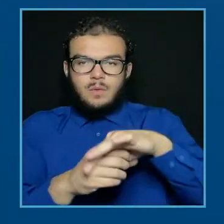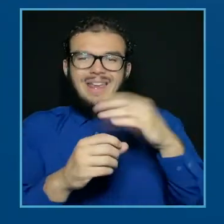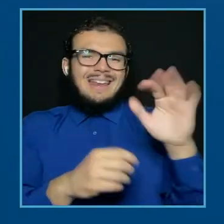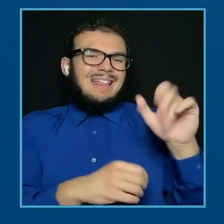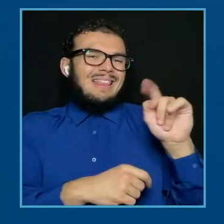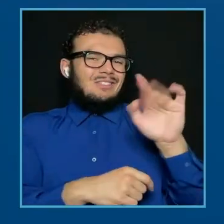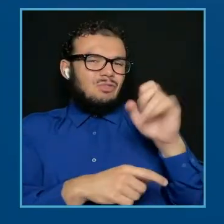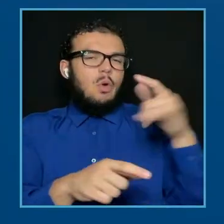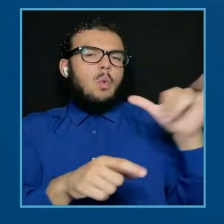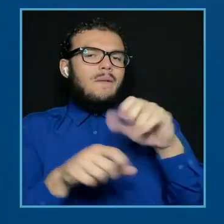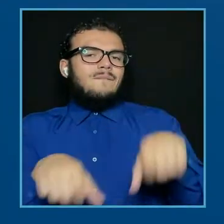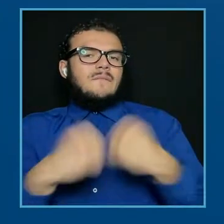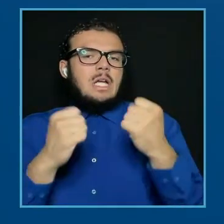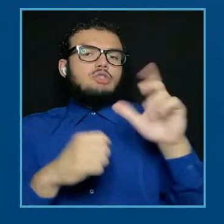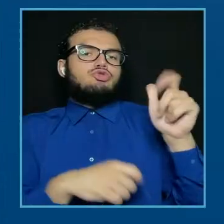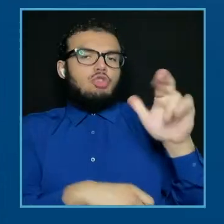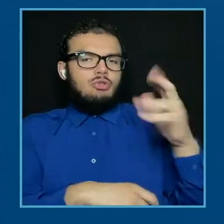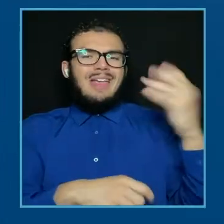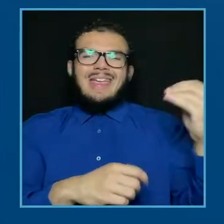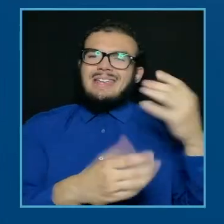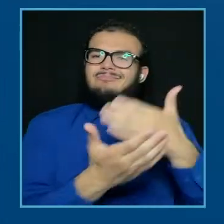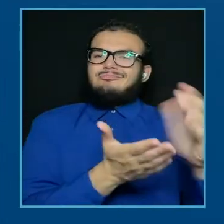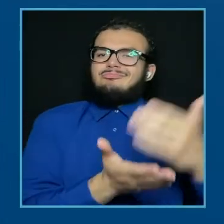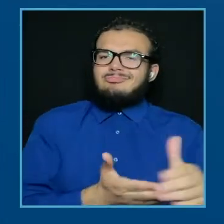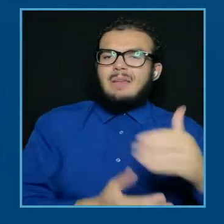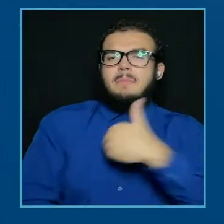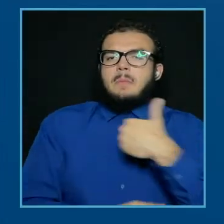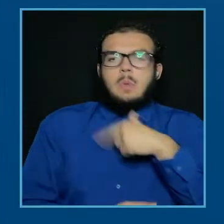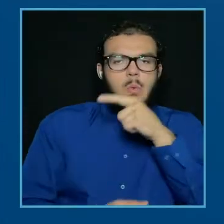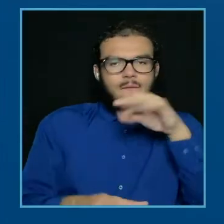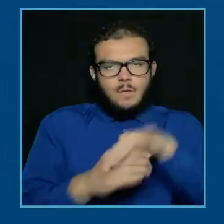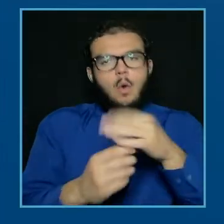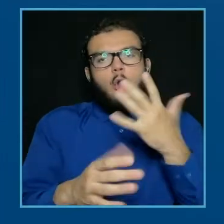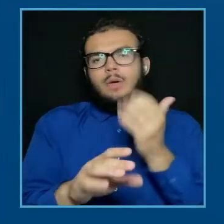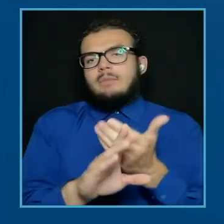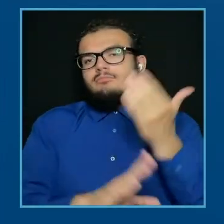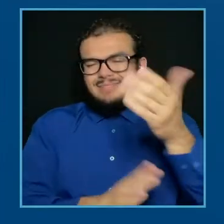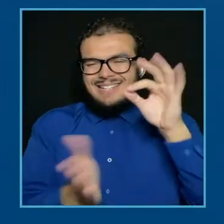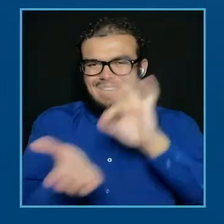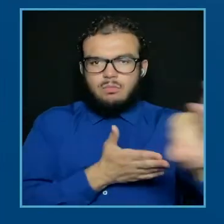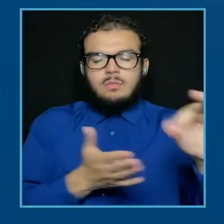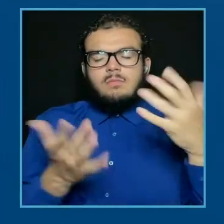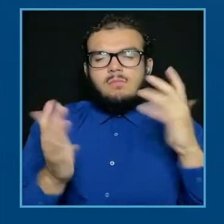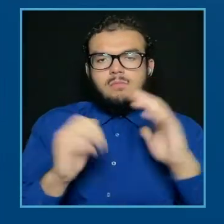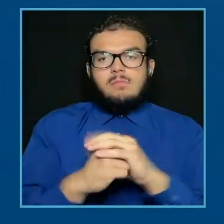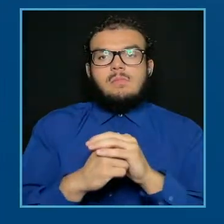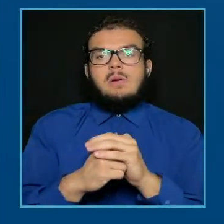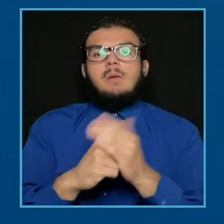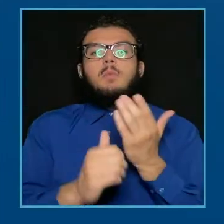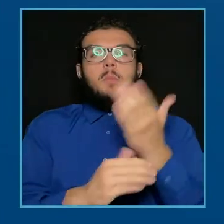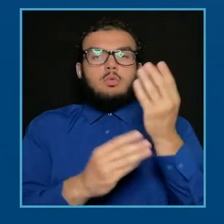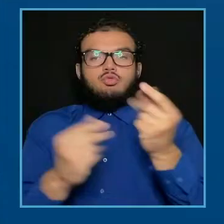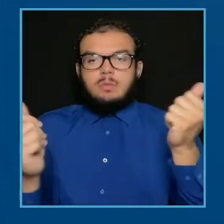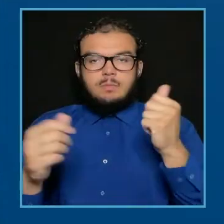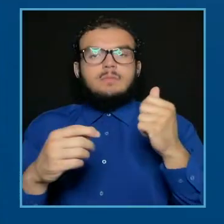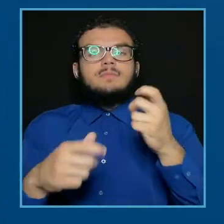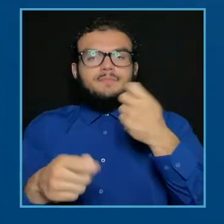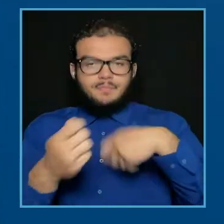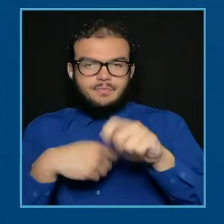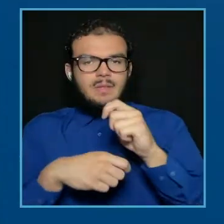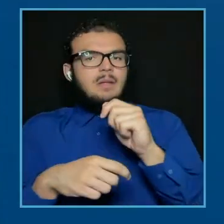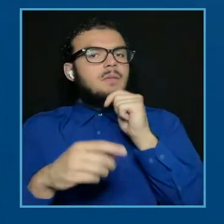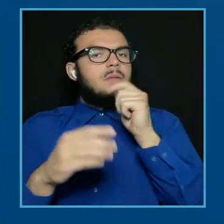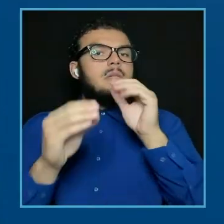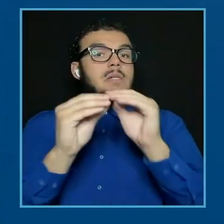also violate the charter and disenfranchise members whose votes have already been counted. The proposed remedy would replace the imperfections of the